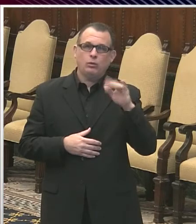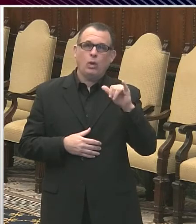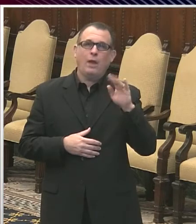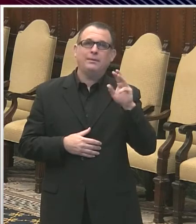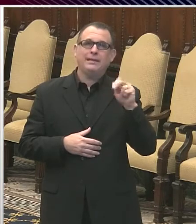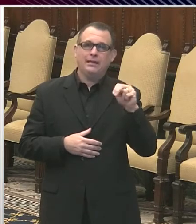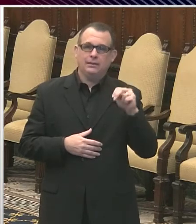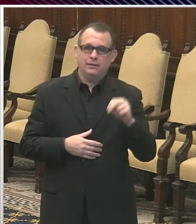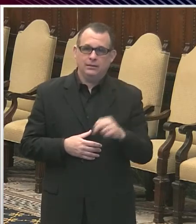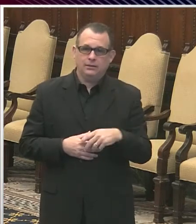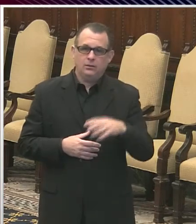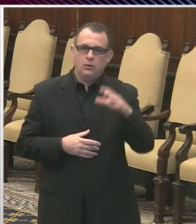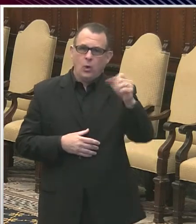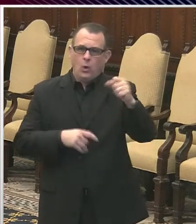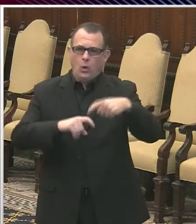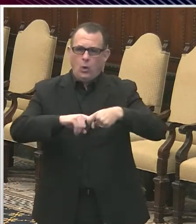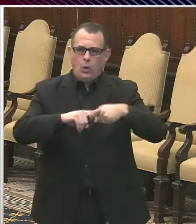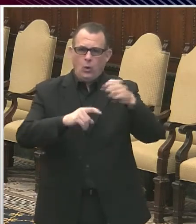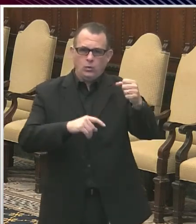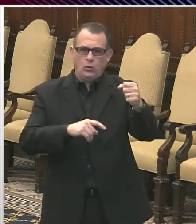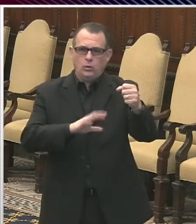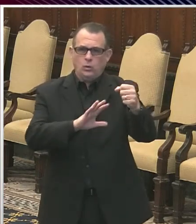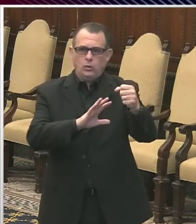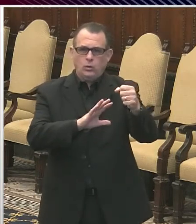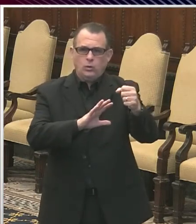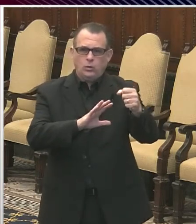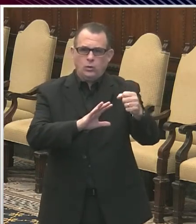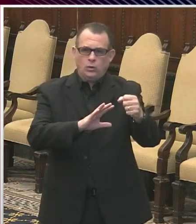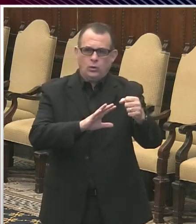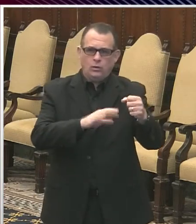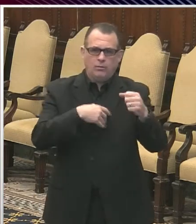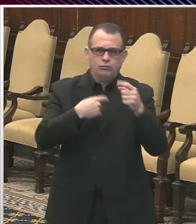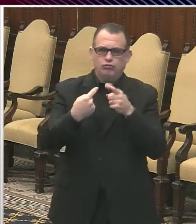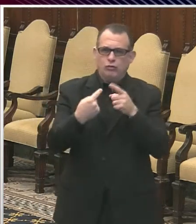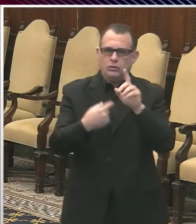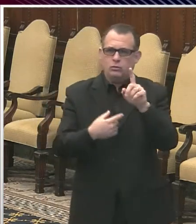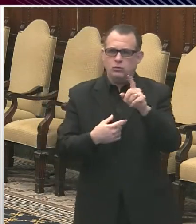Hold on, Martin. I'm having a little trouble here.